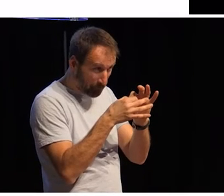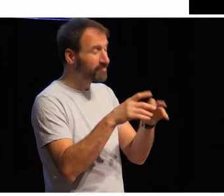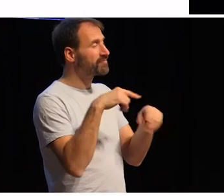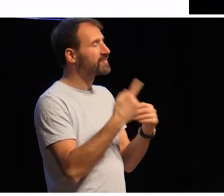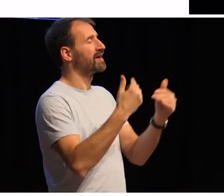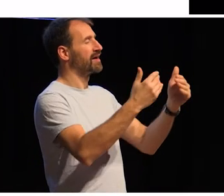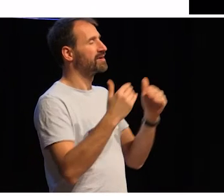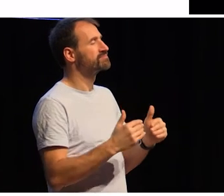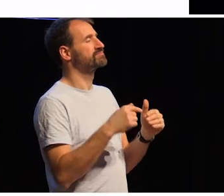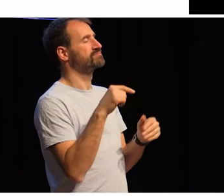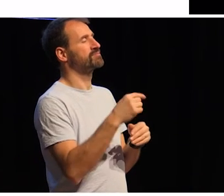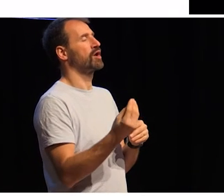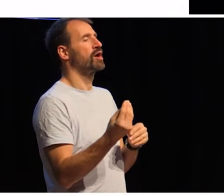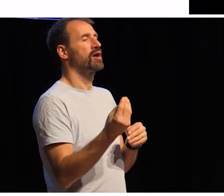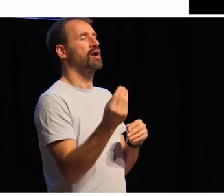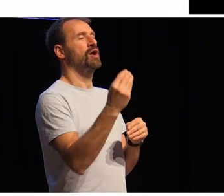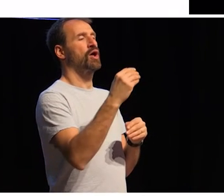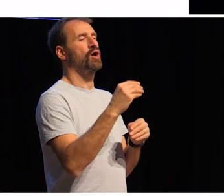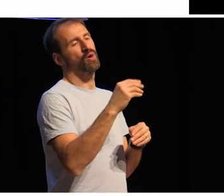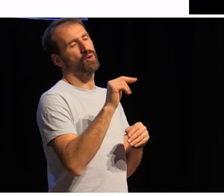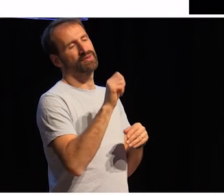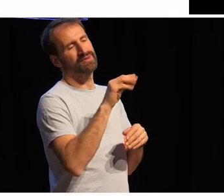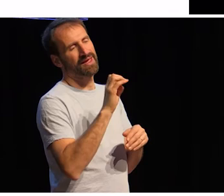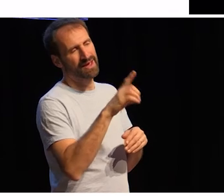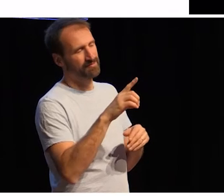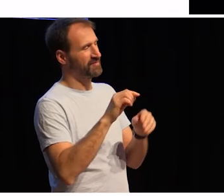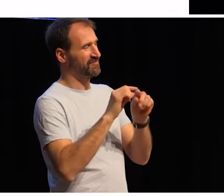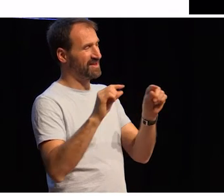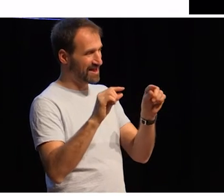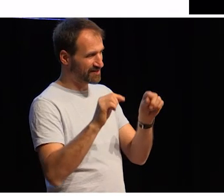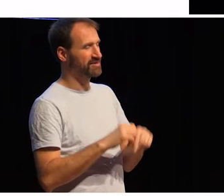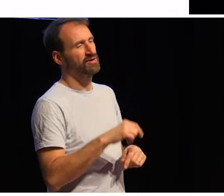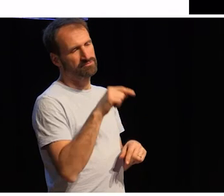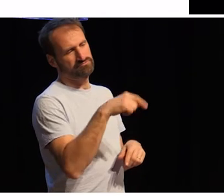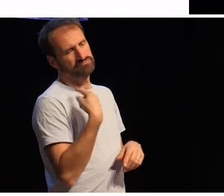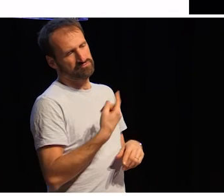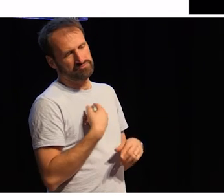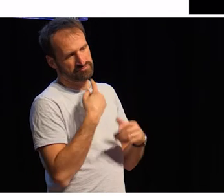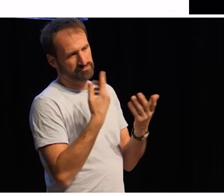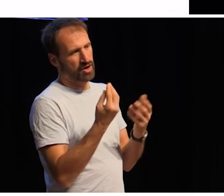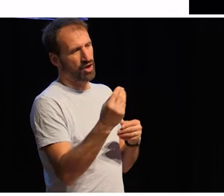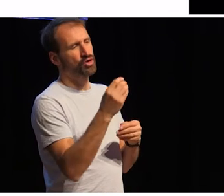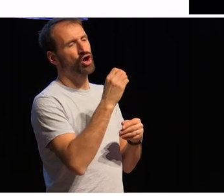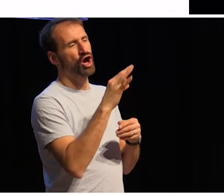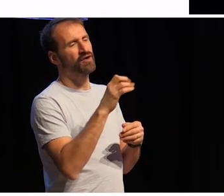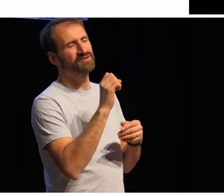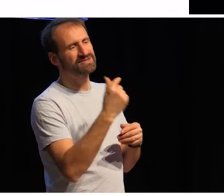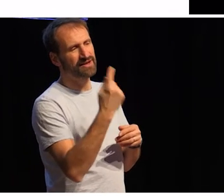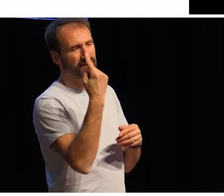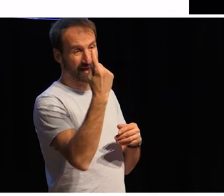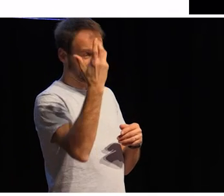get the property, or load named field in this case. We're just loading what's at offset 1, and we can return this and be done with